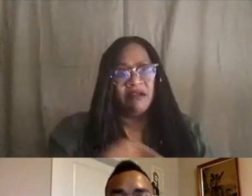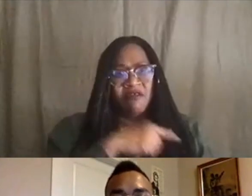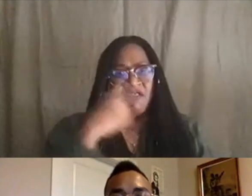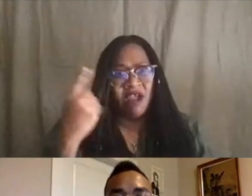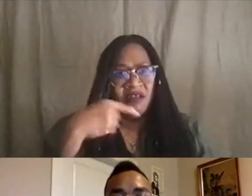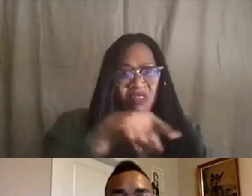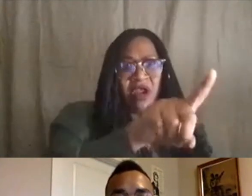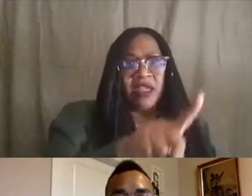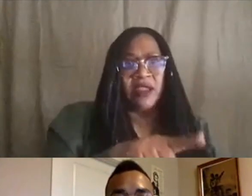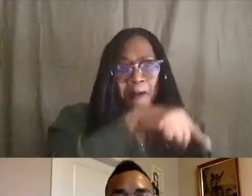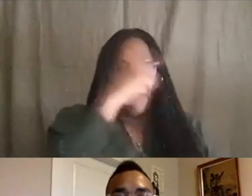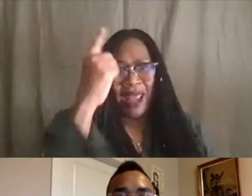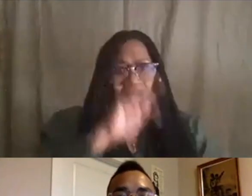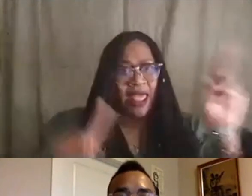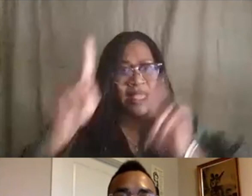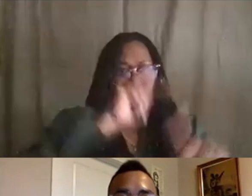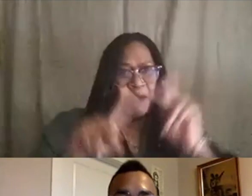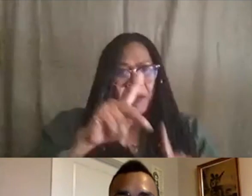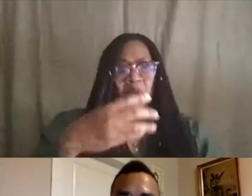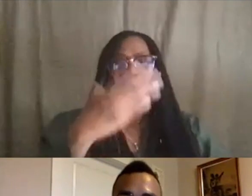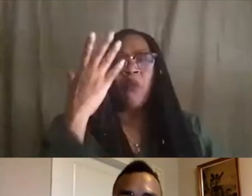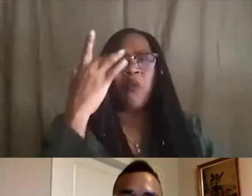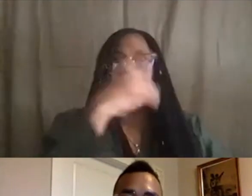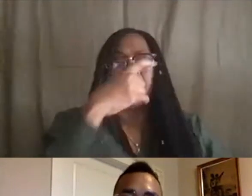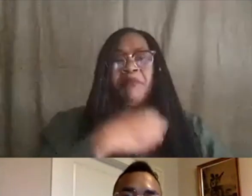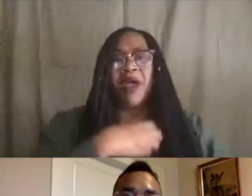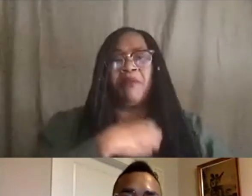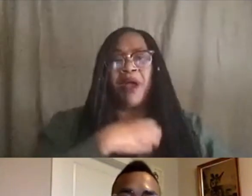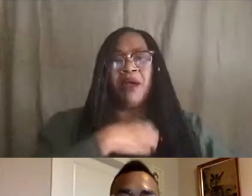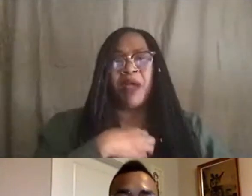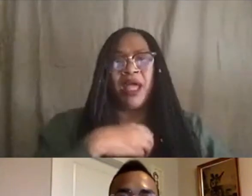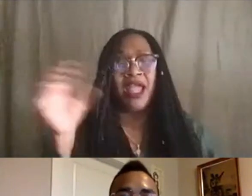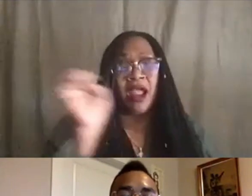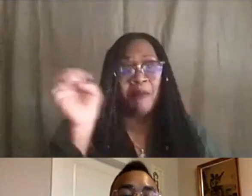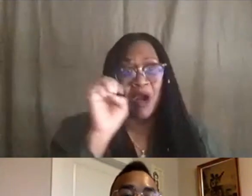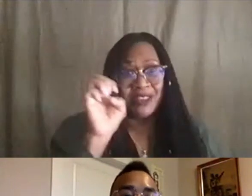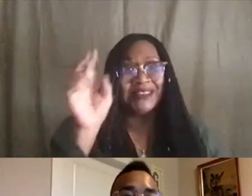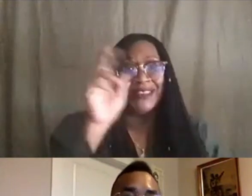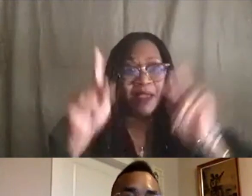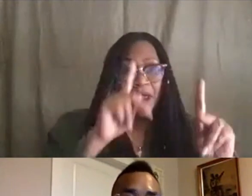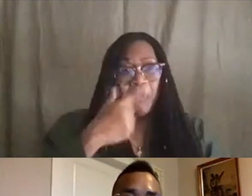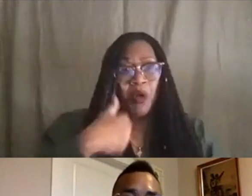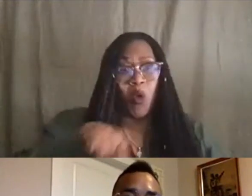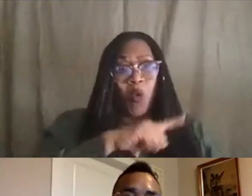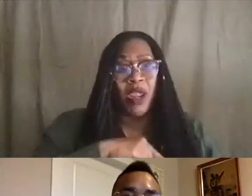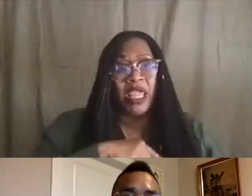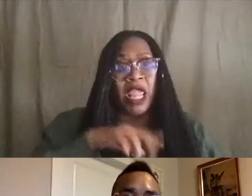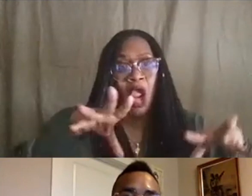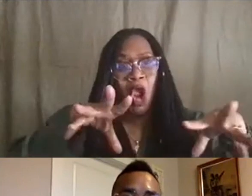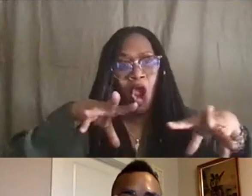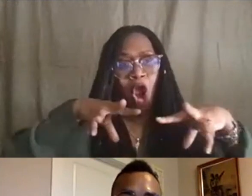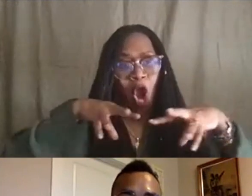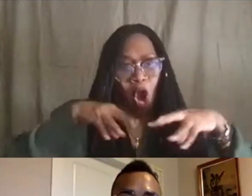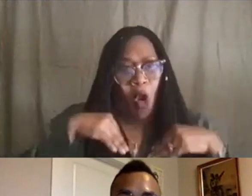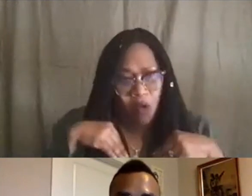who threatened Black people who were filing a complaint against emergency responders by telling them he owned a piece of a Black man's